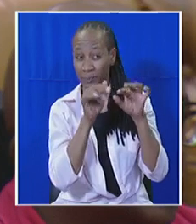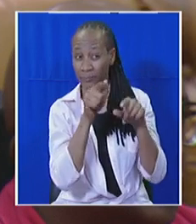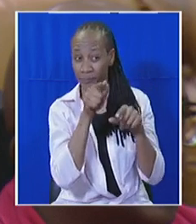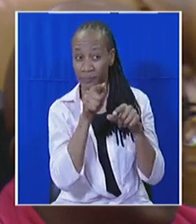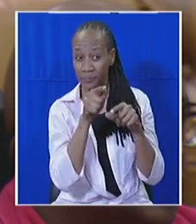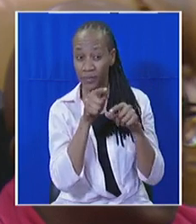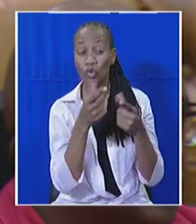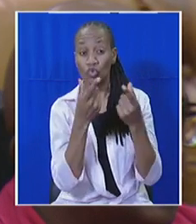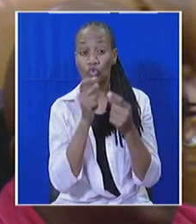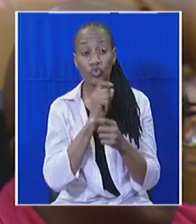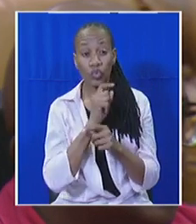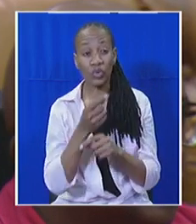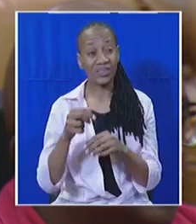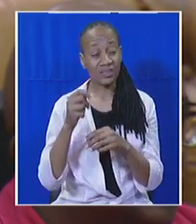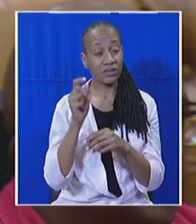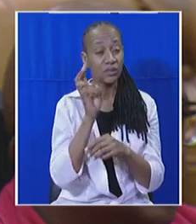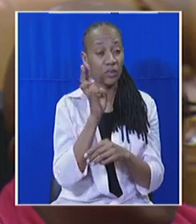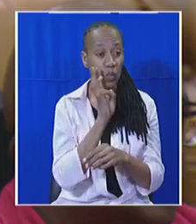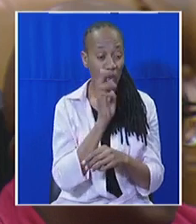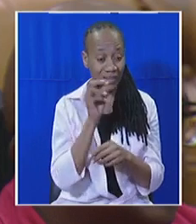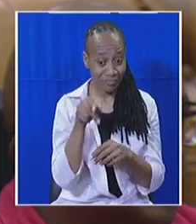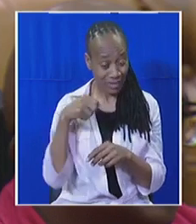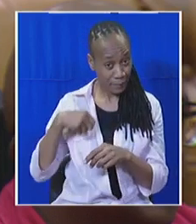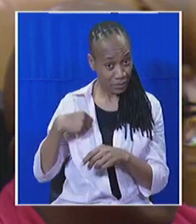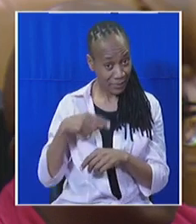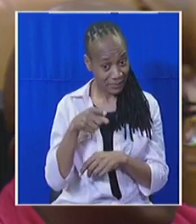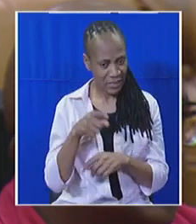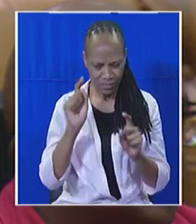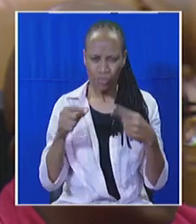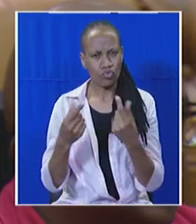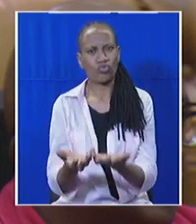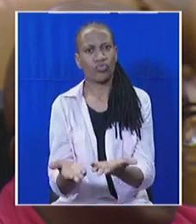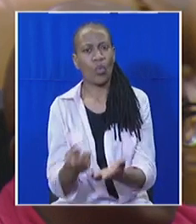water infrastructure in the municipality cannot do so because of the